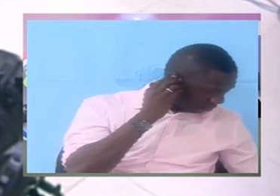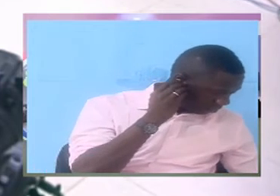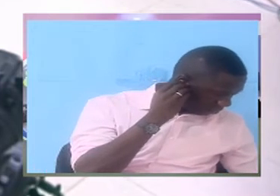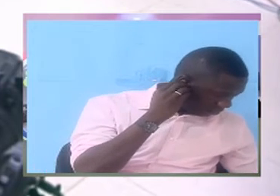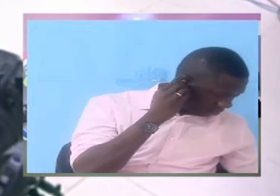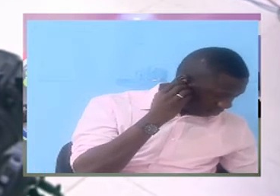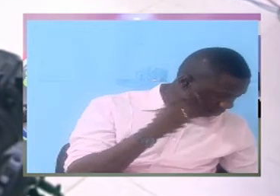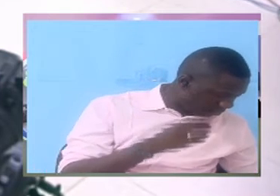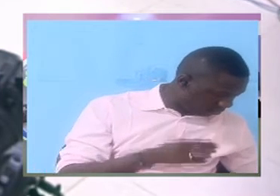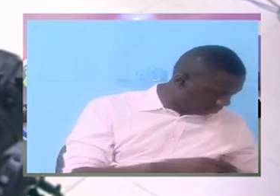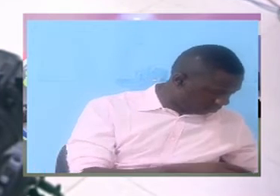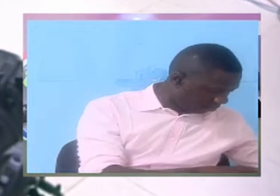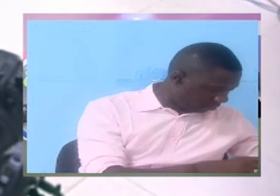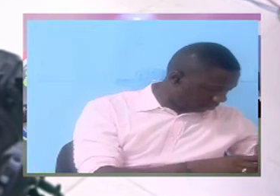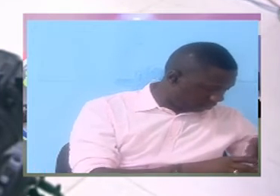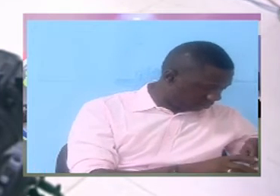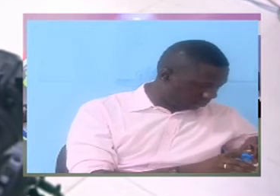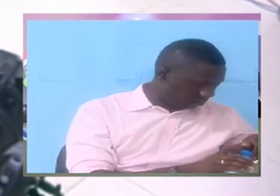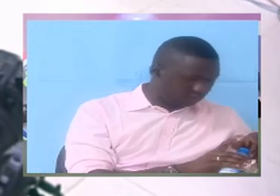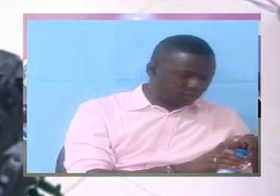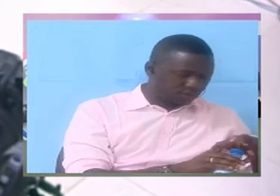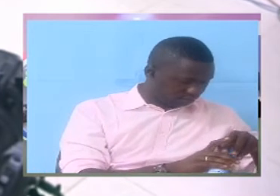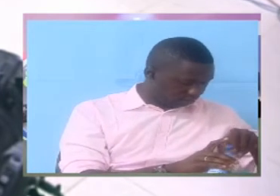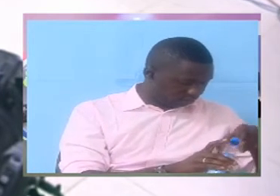No. I don't like it.